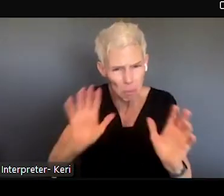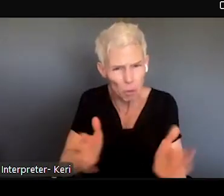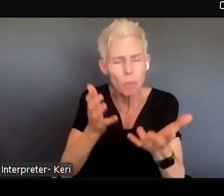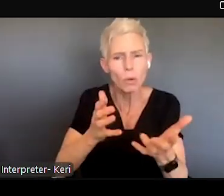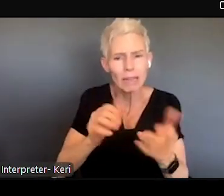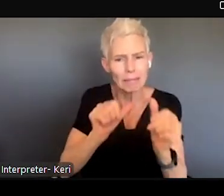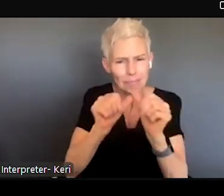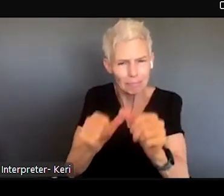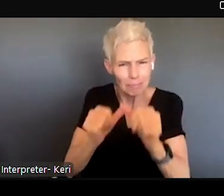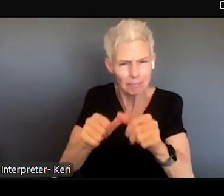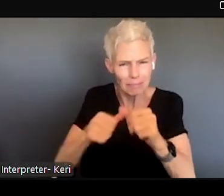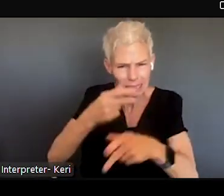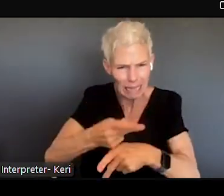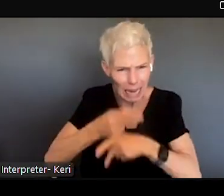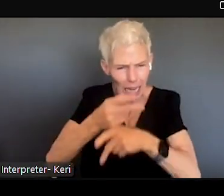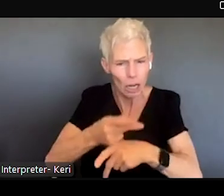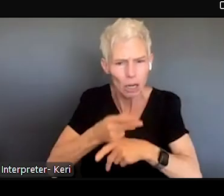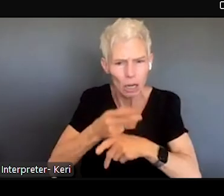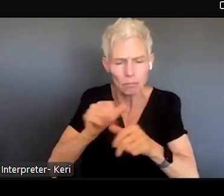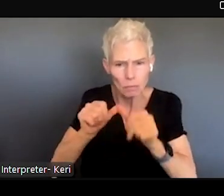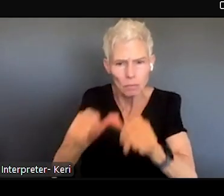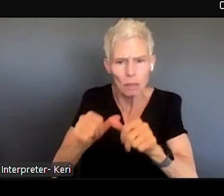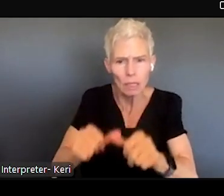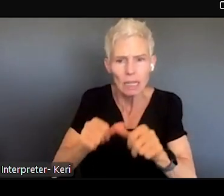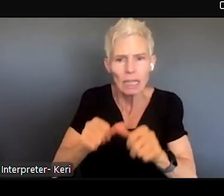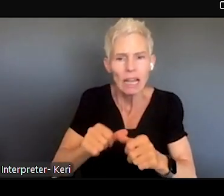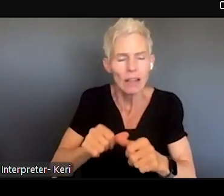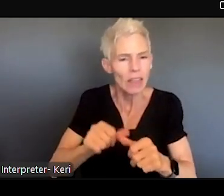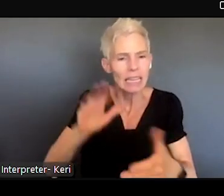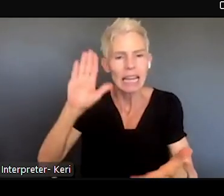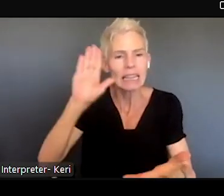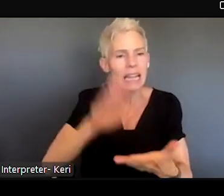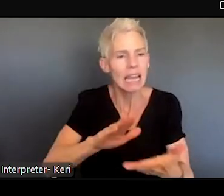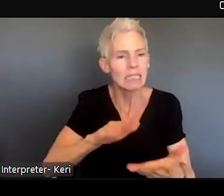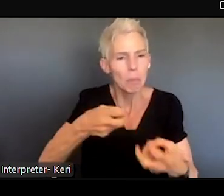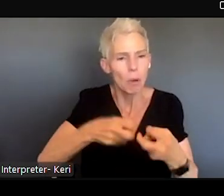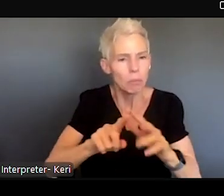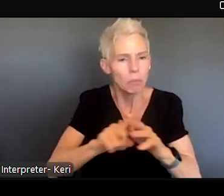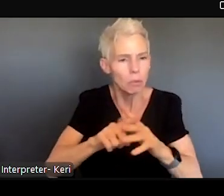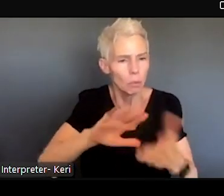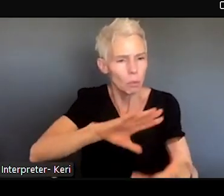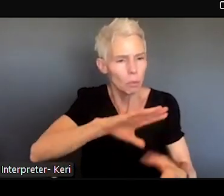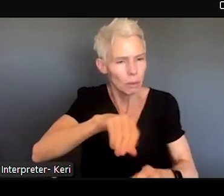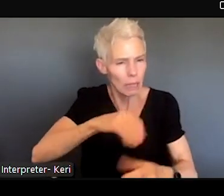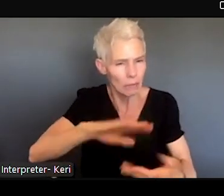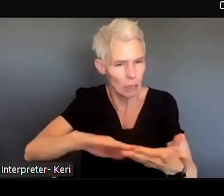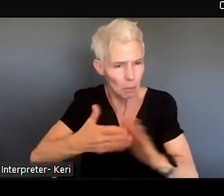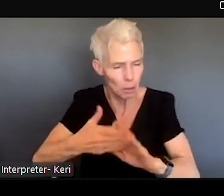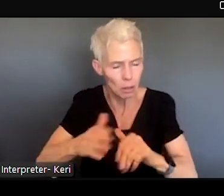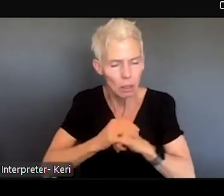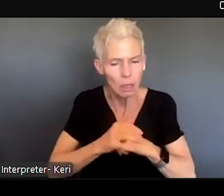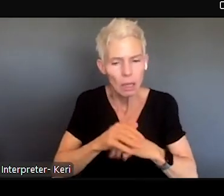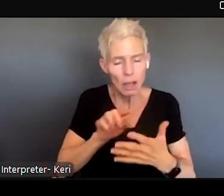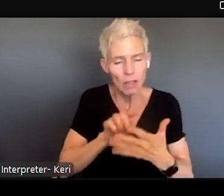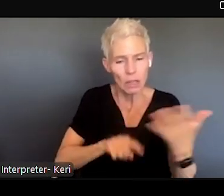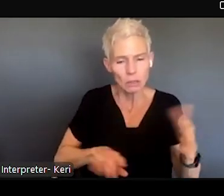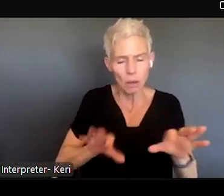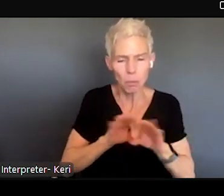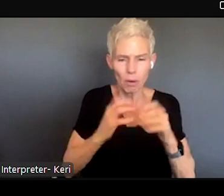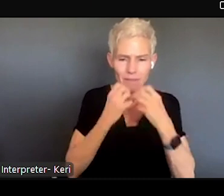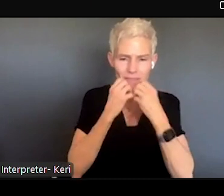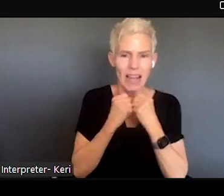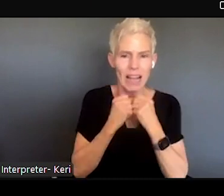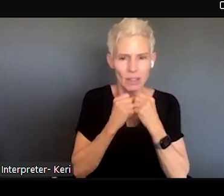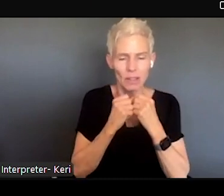of care reduces recidivism in the community. So these are important values that I feel that our organization, tries